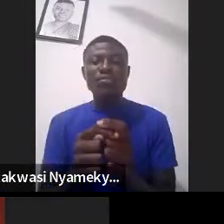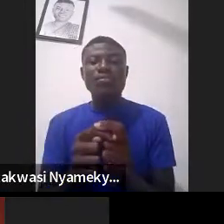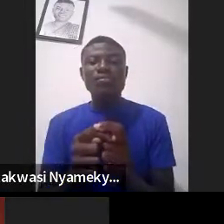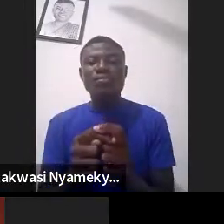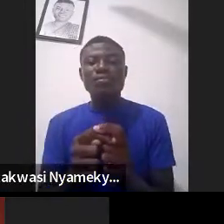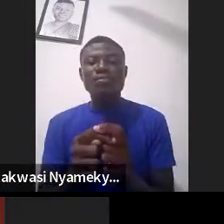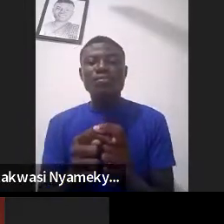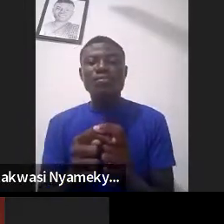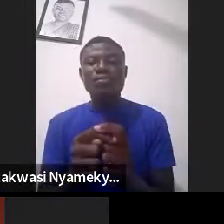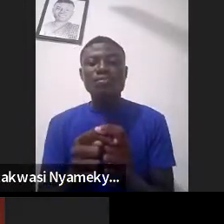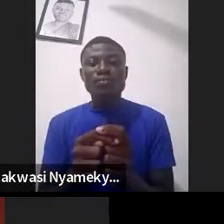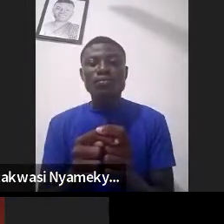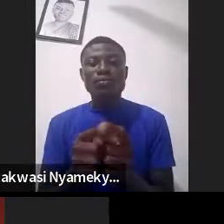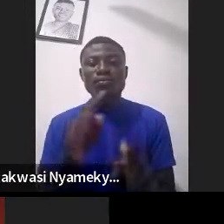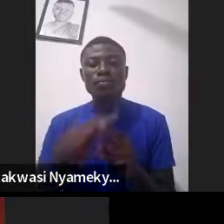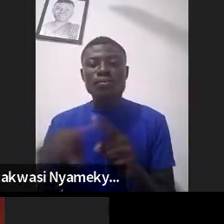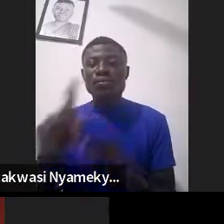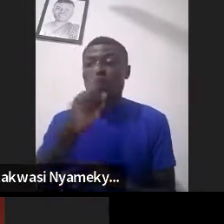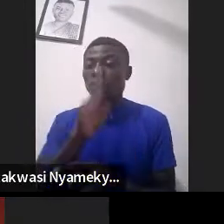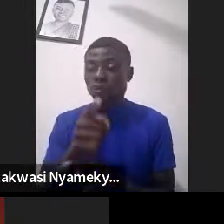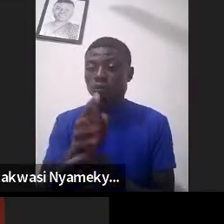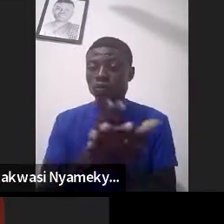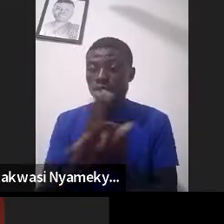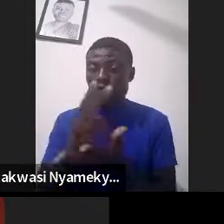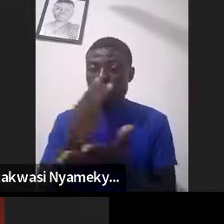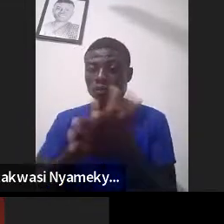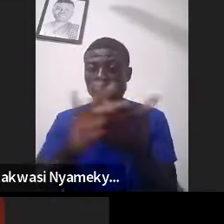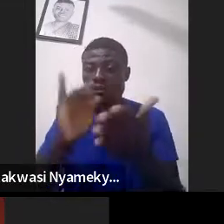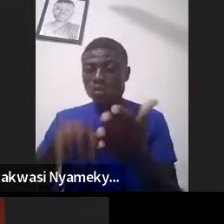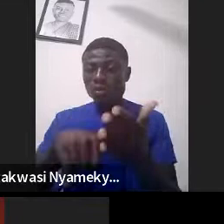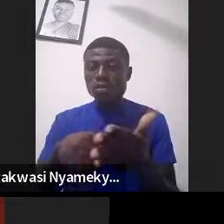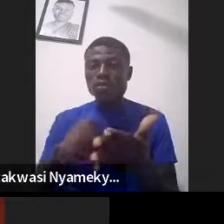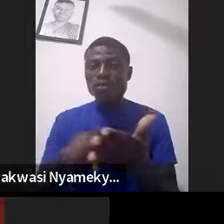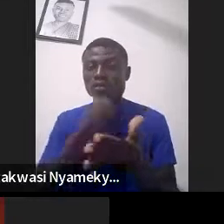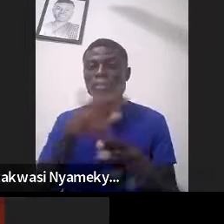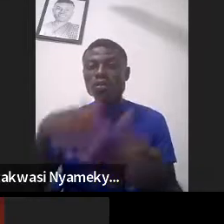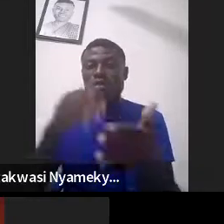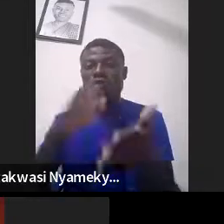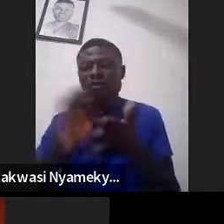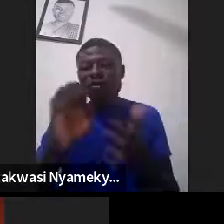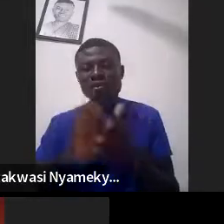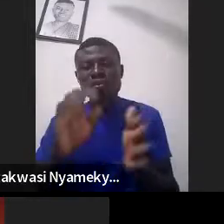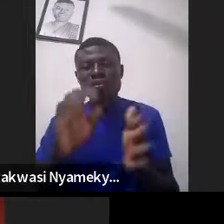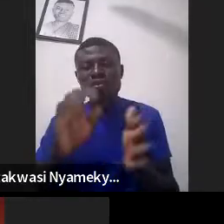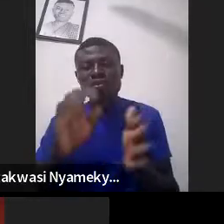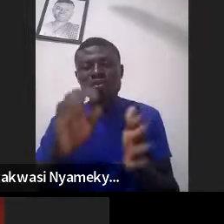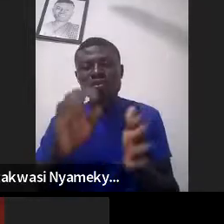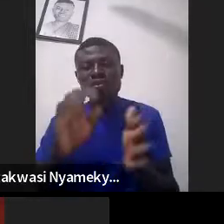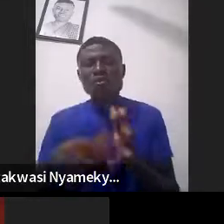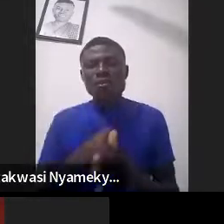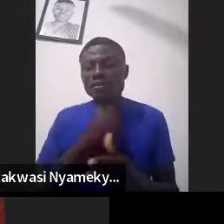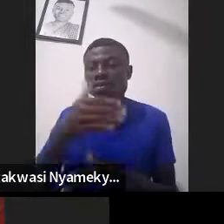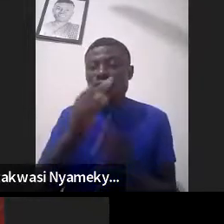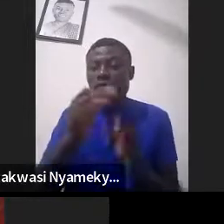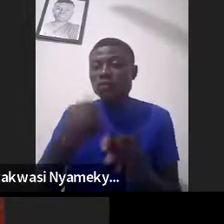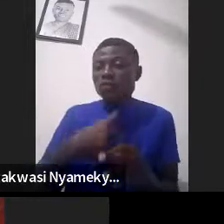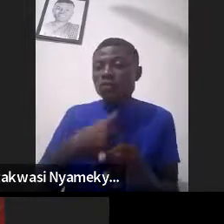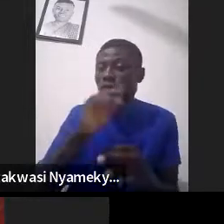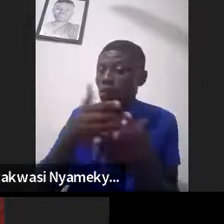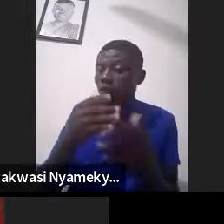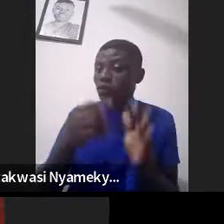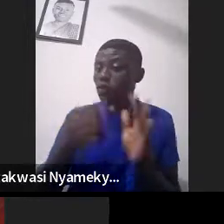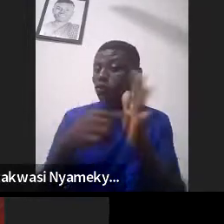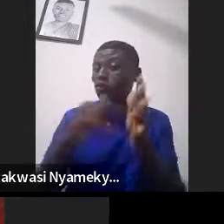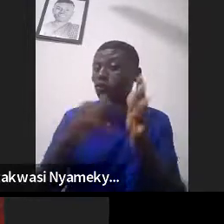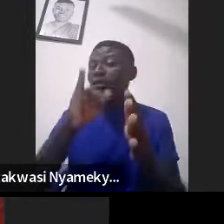I truly believe that if we didn't give him that Rubik's Cube one day, he wouldn't be down this path for him in terms